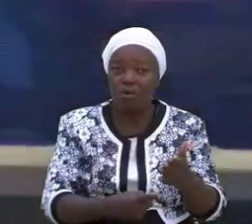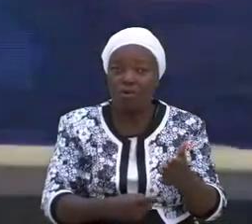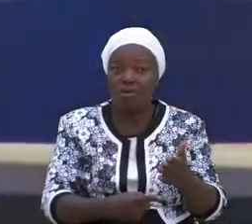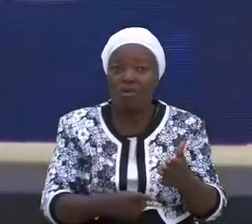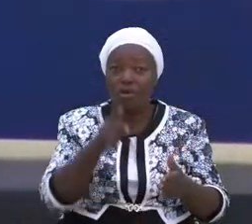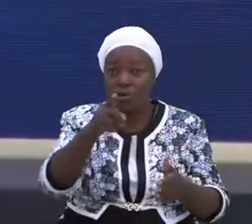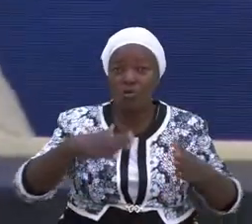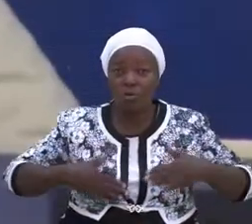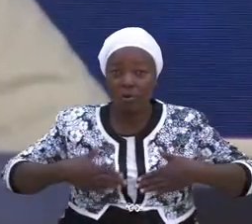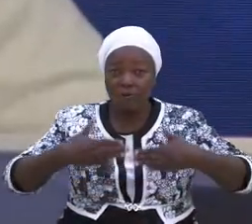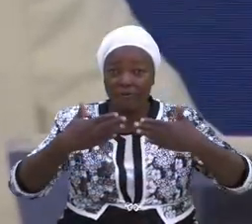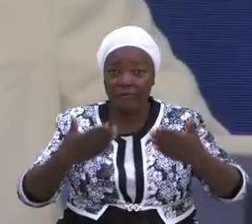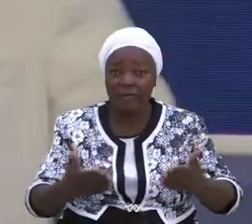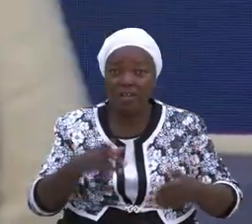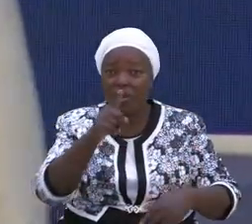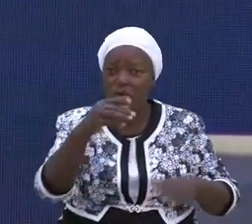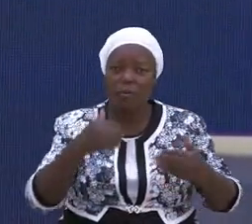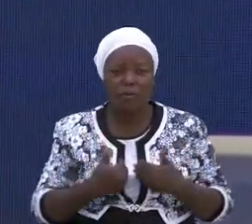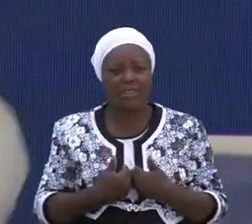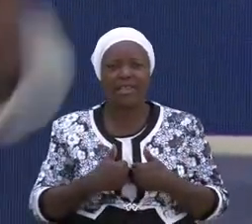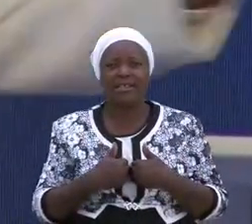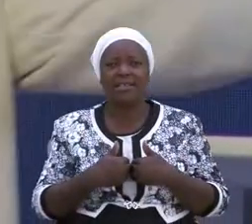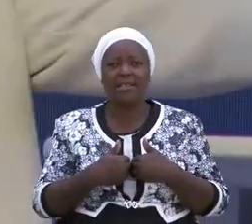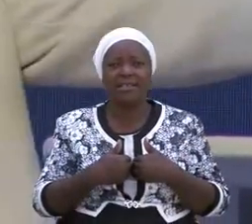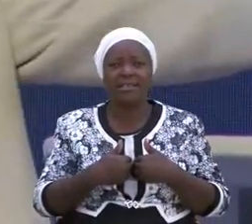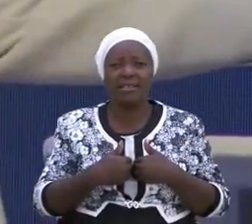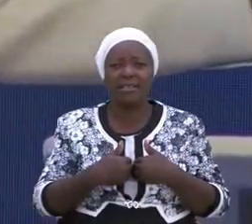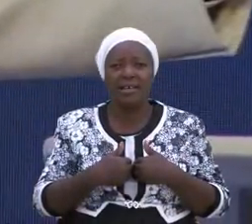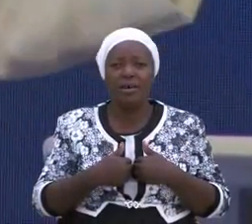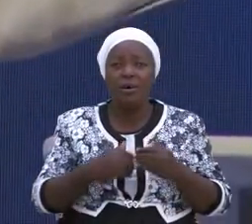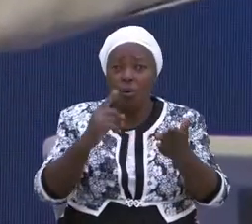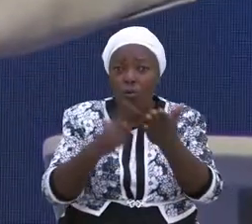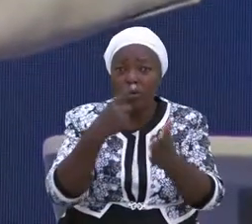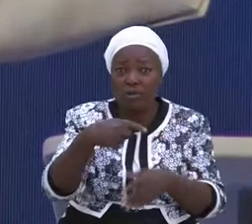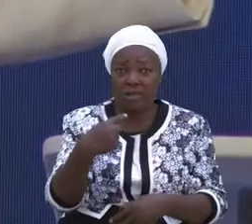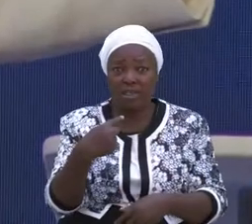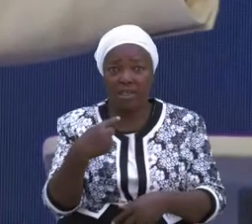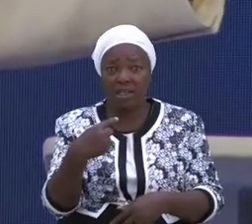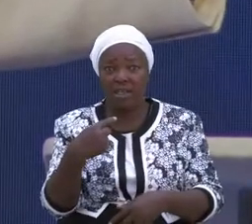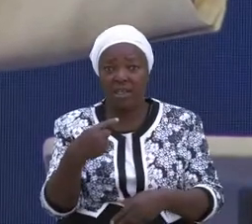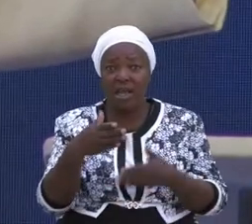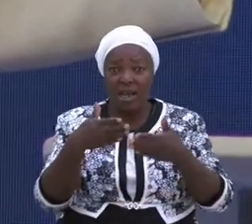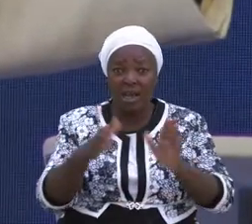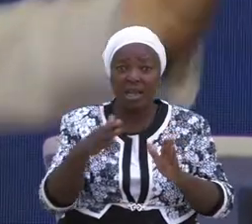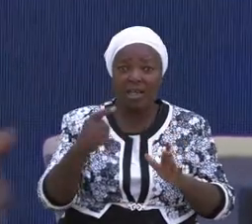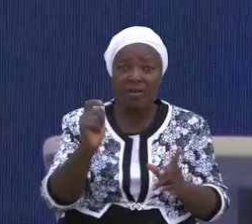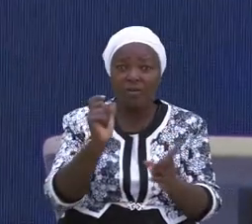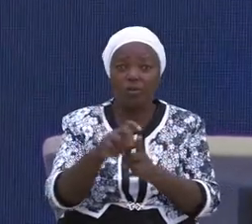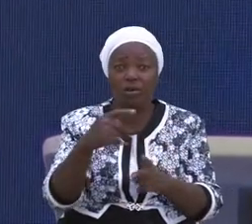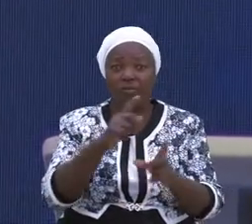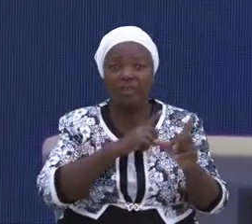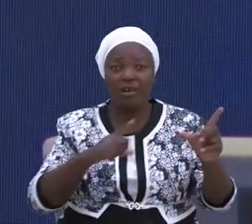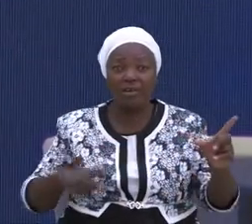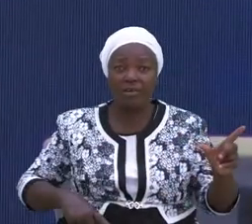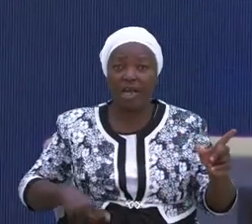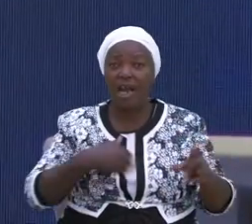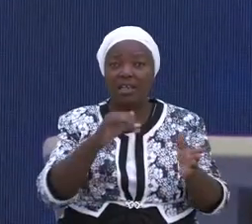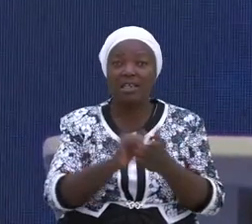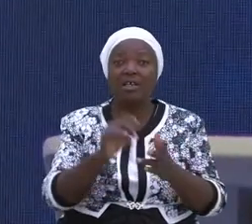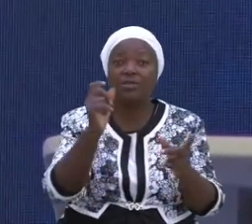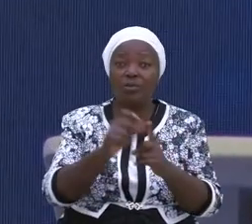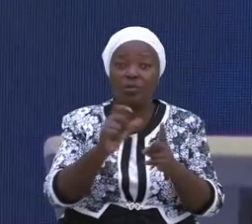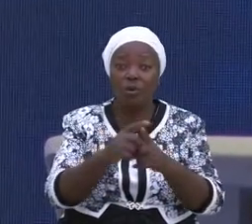confess, you possess. Once you say, that's the word of the Lord, and that word